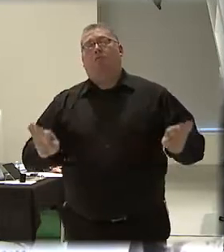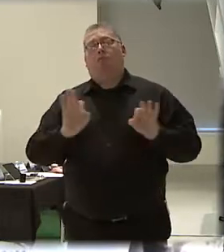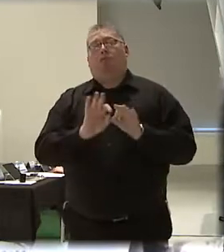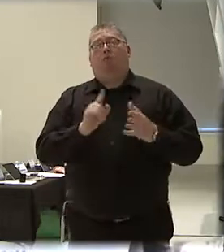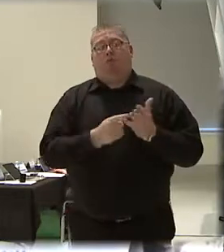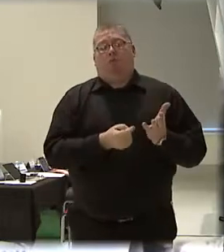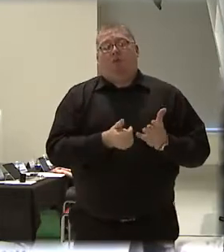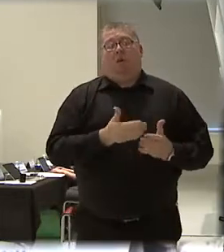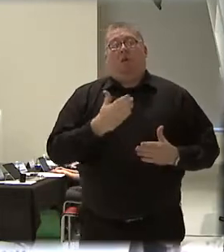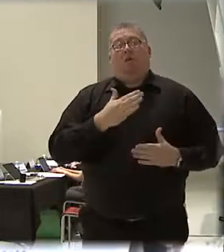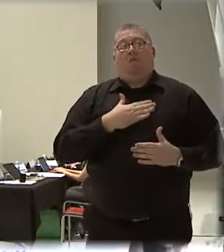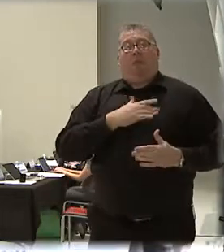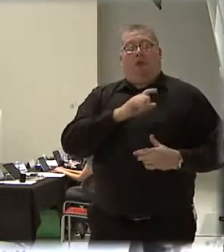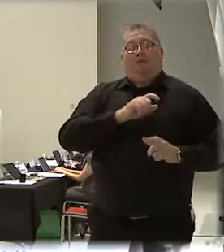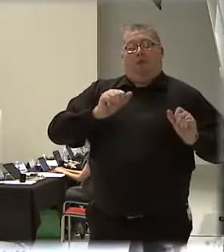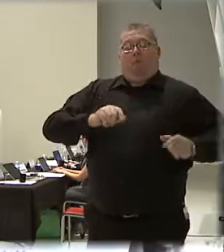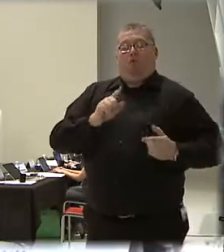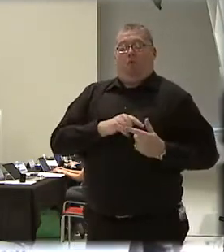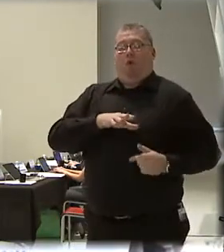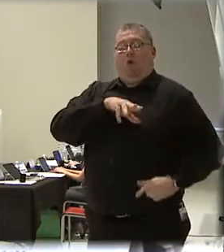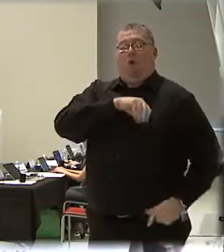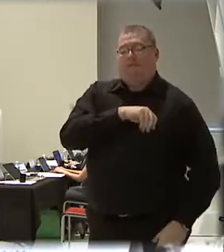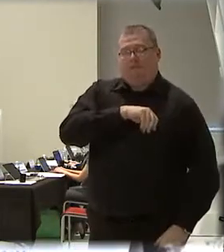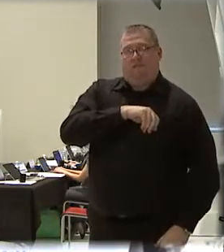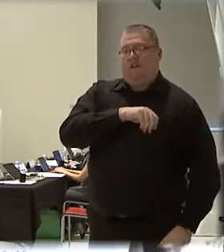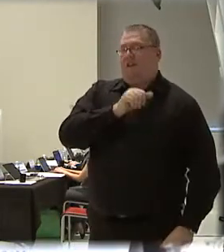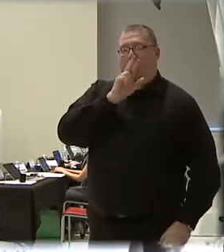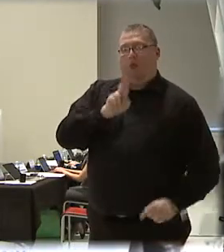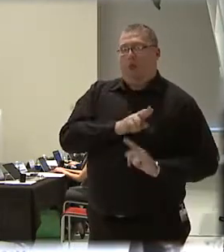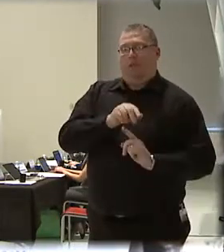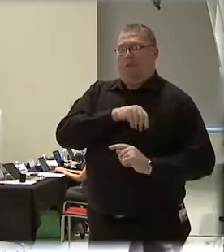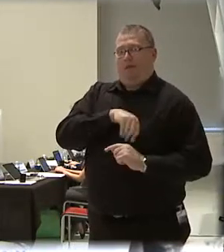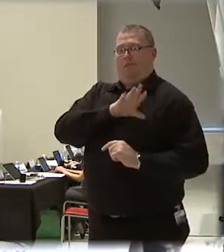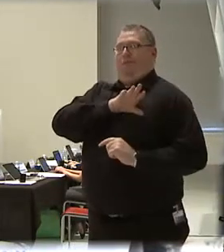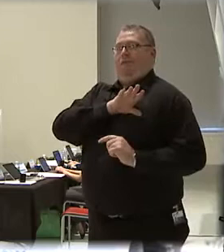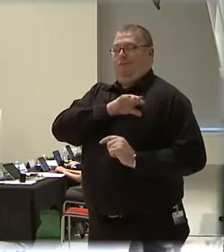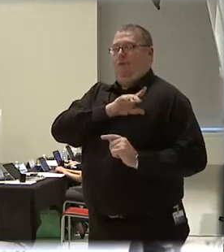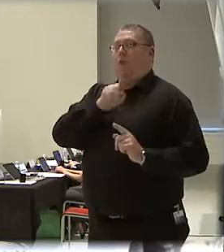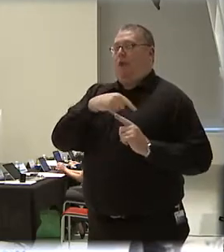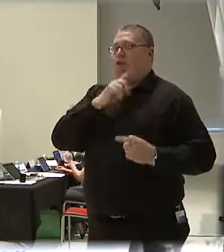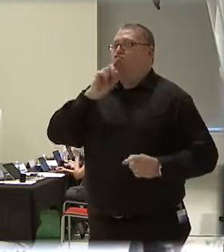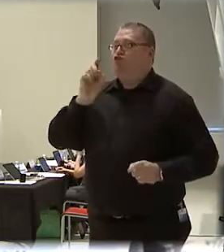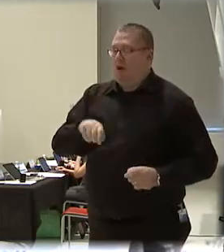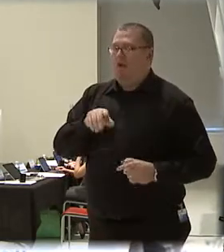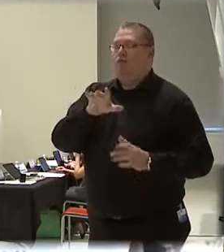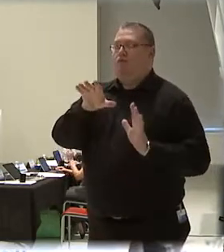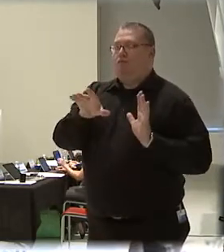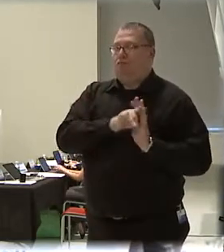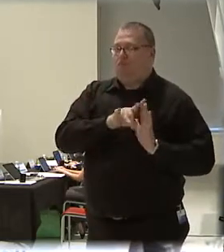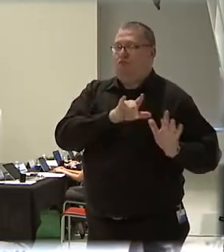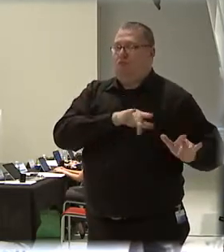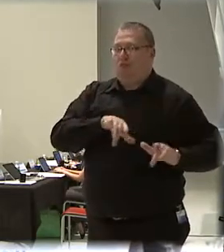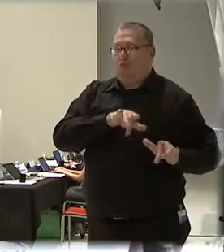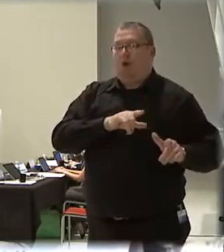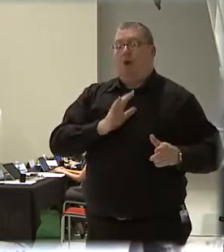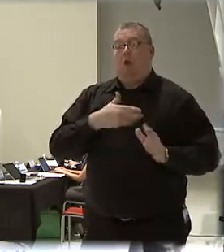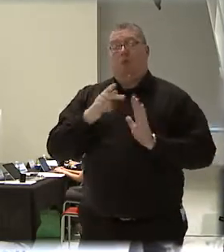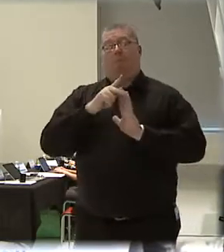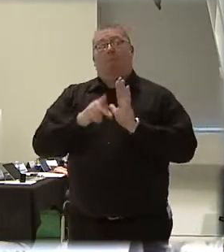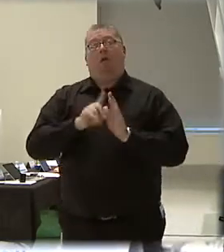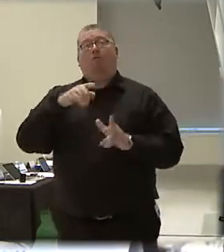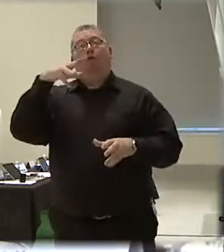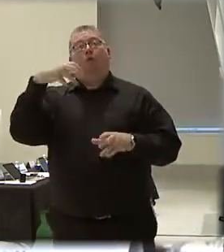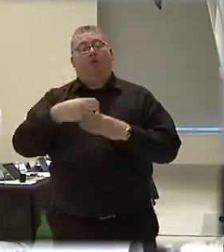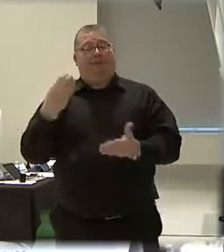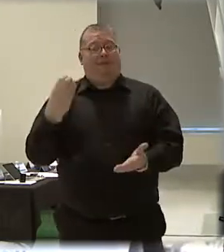officer discretion to not record interactions where they're required to record. Enforceable policies need to include